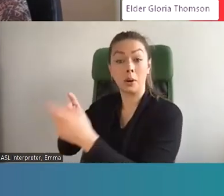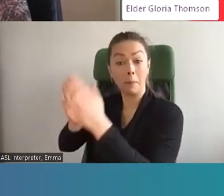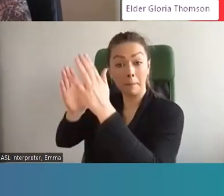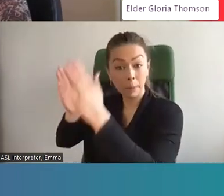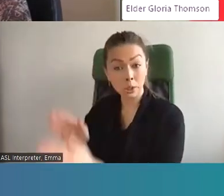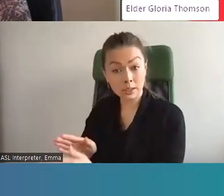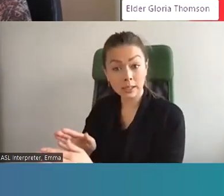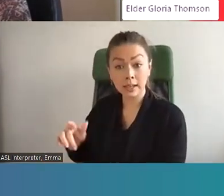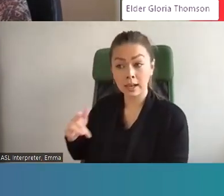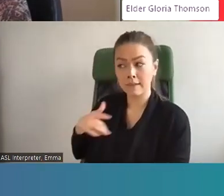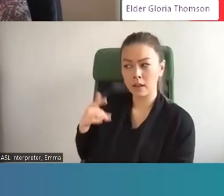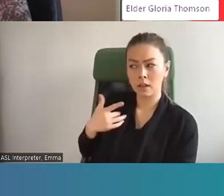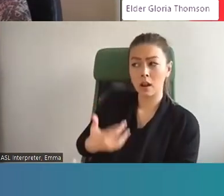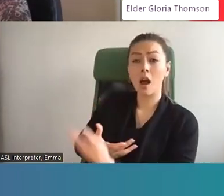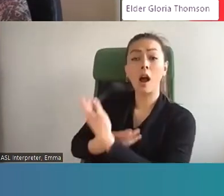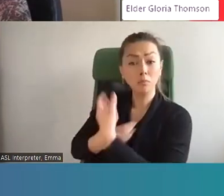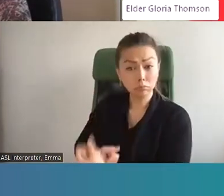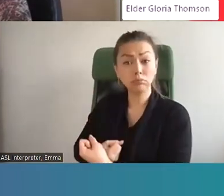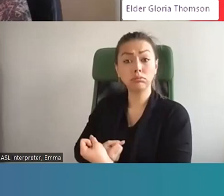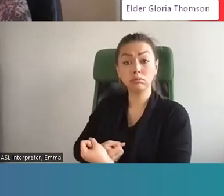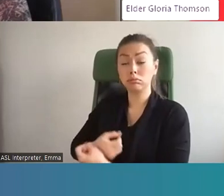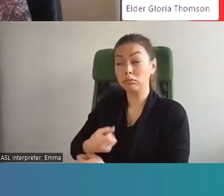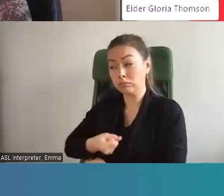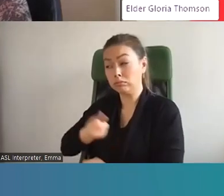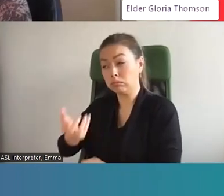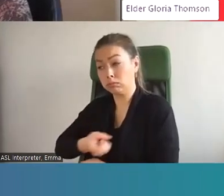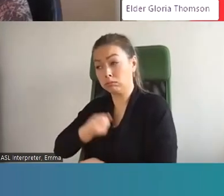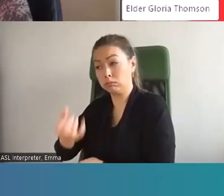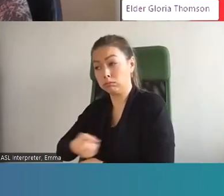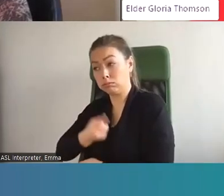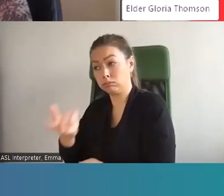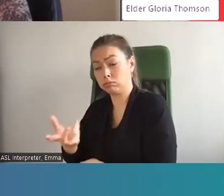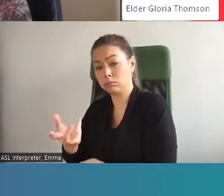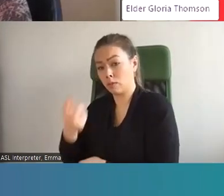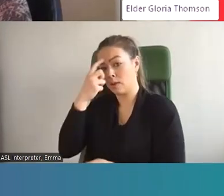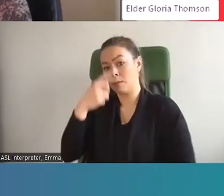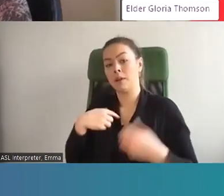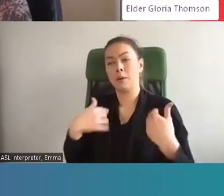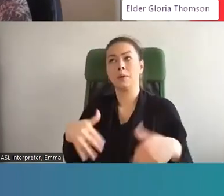trust so I can talk about what had happened to me.